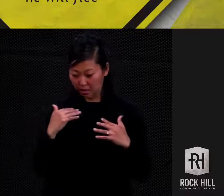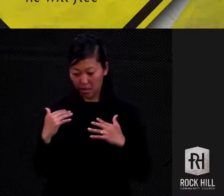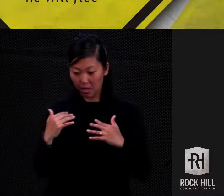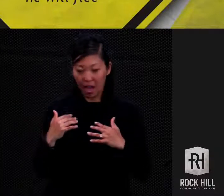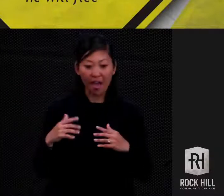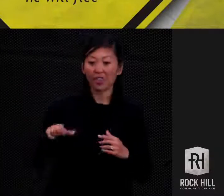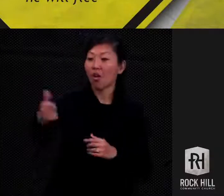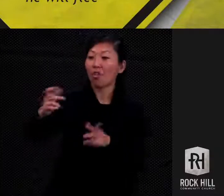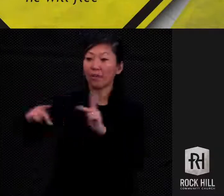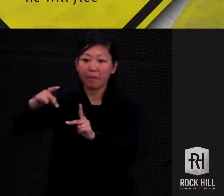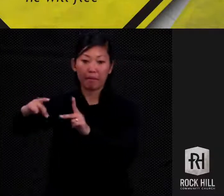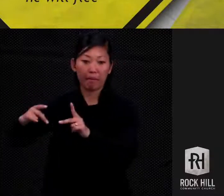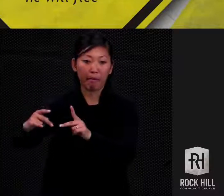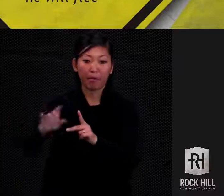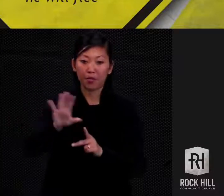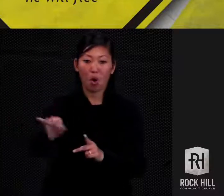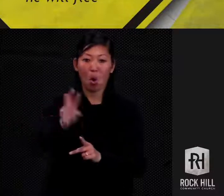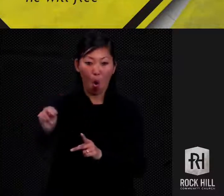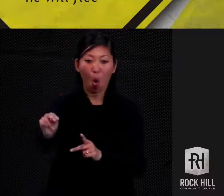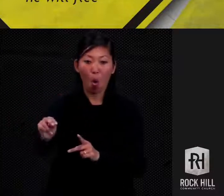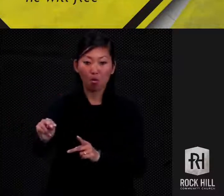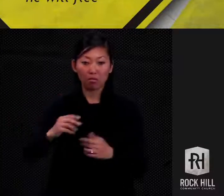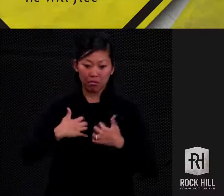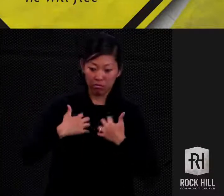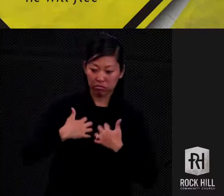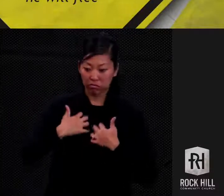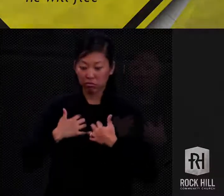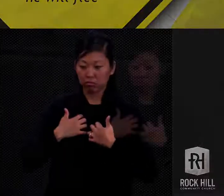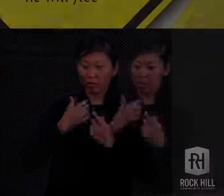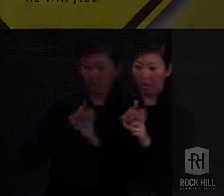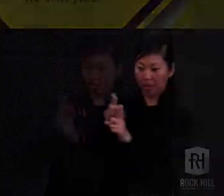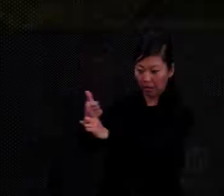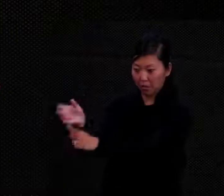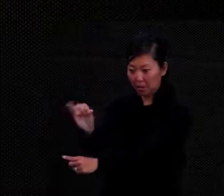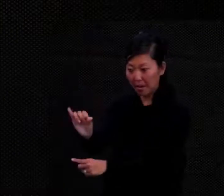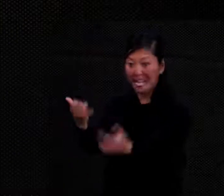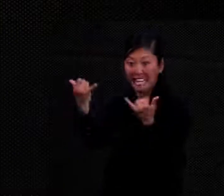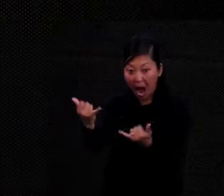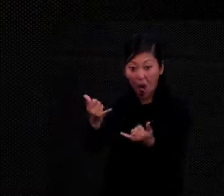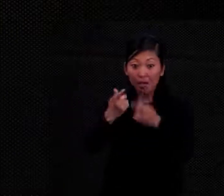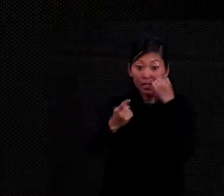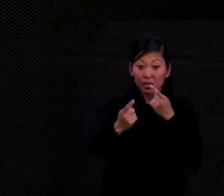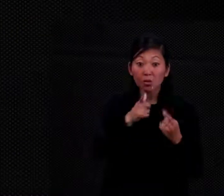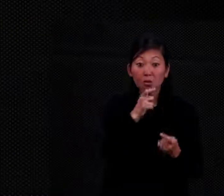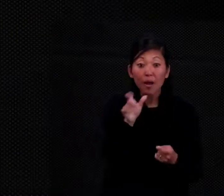have their own desires and battles raging inside of them, but now I have to consider the devil?